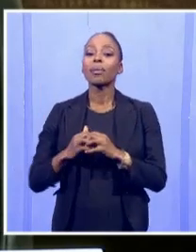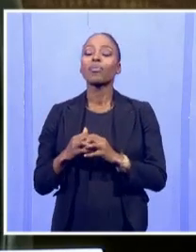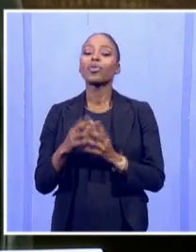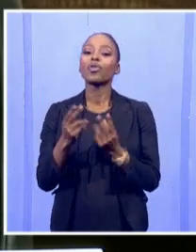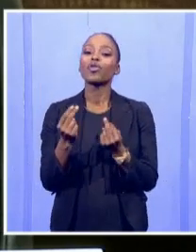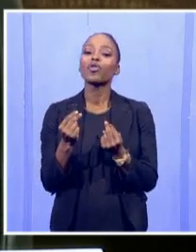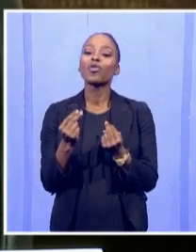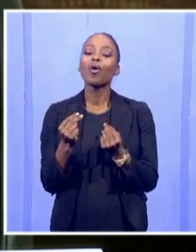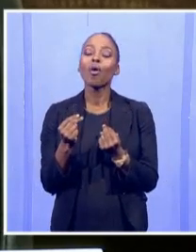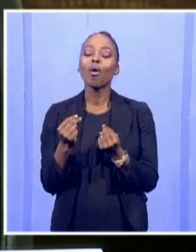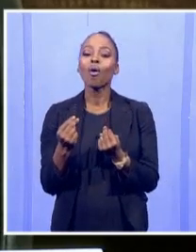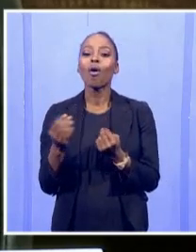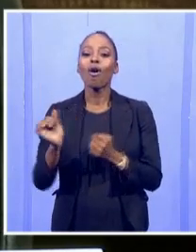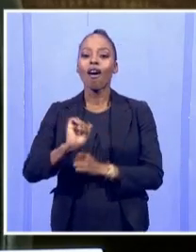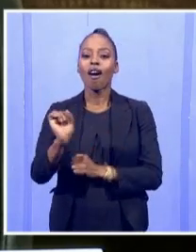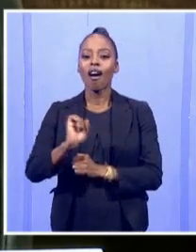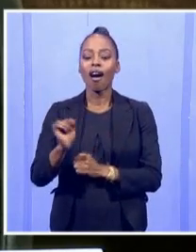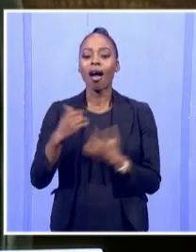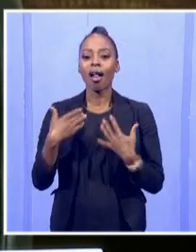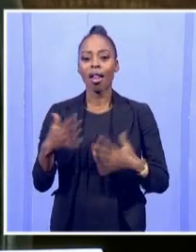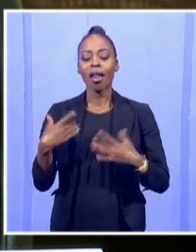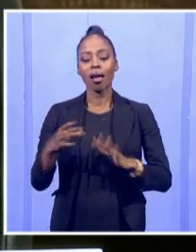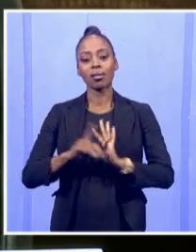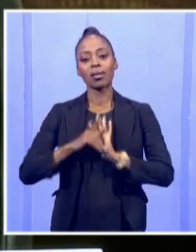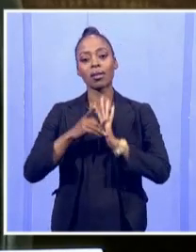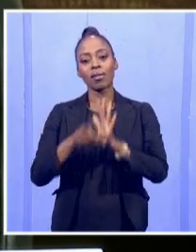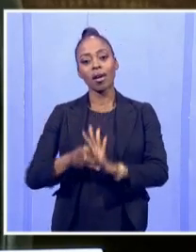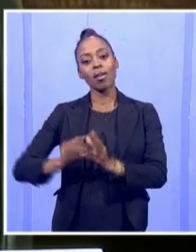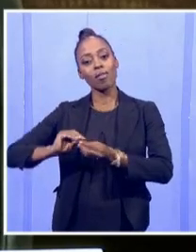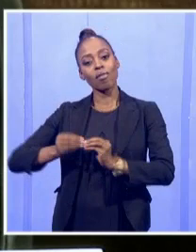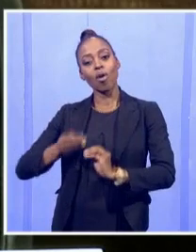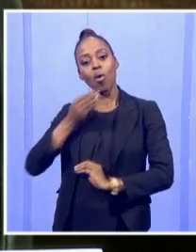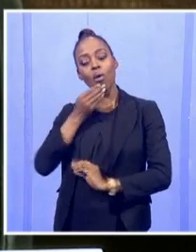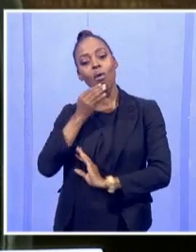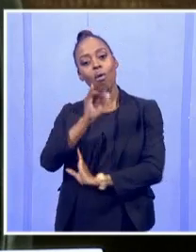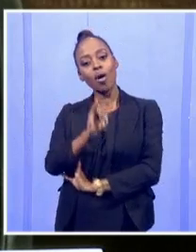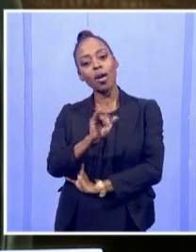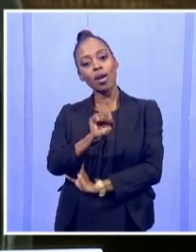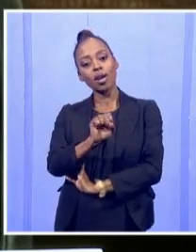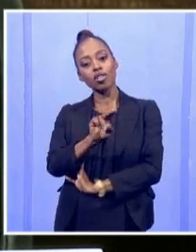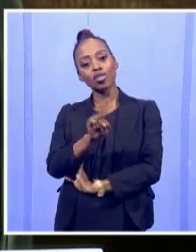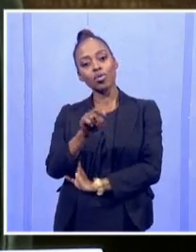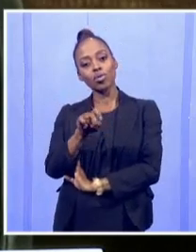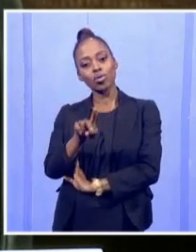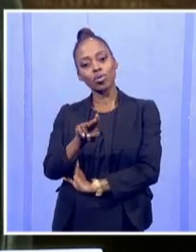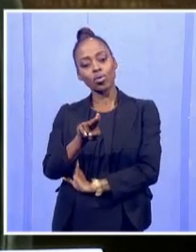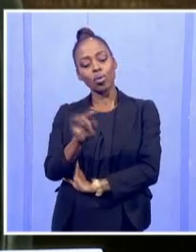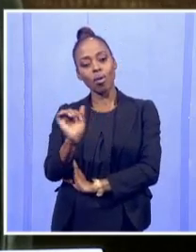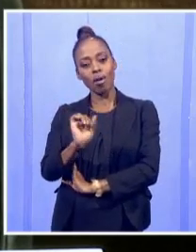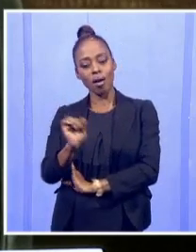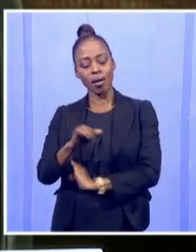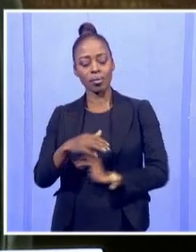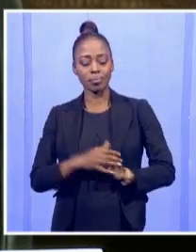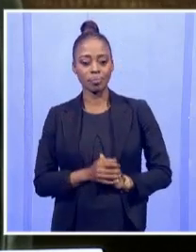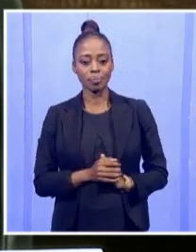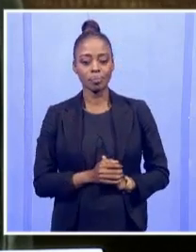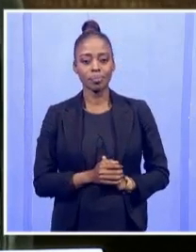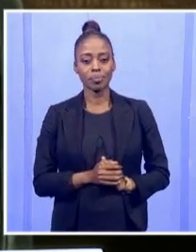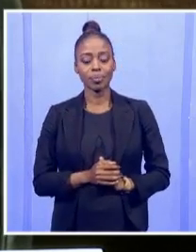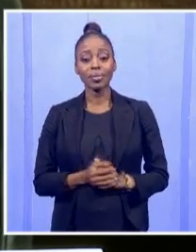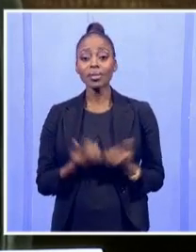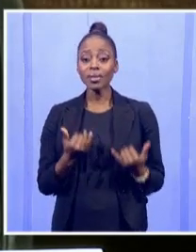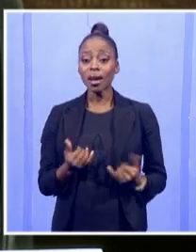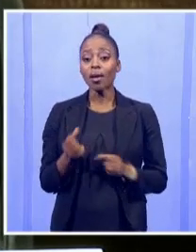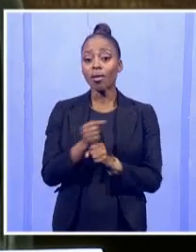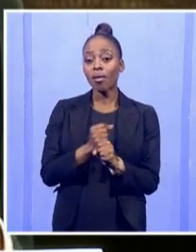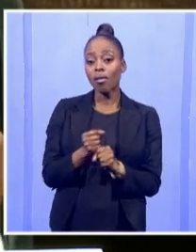D-Max light delivery vehicle produced by Isuzu. Aspen, a South African